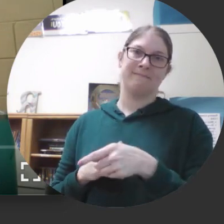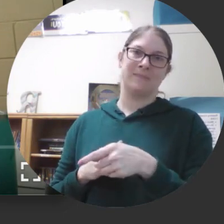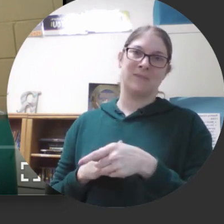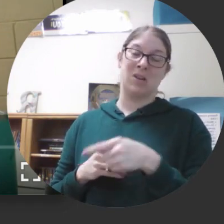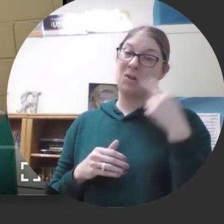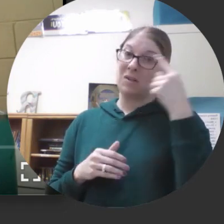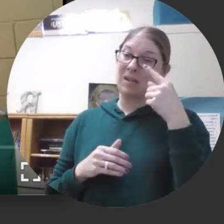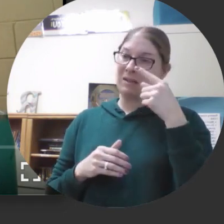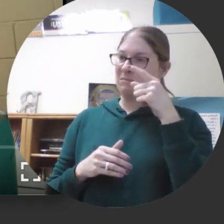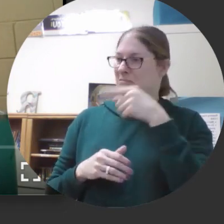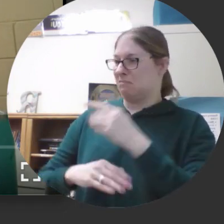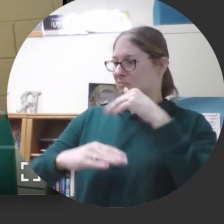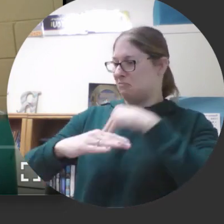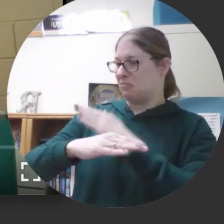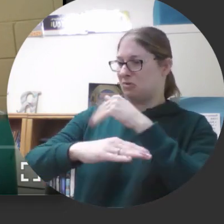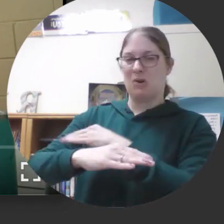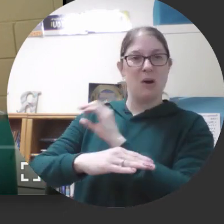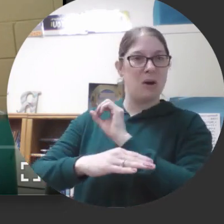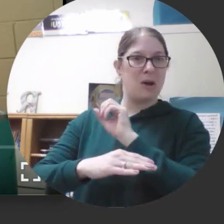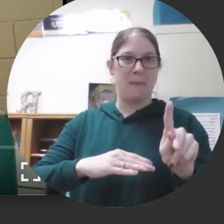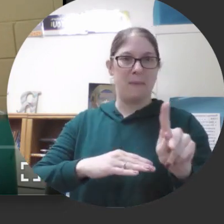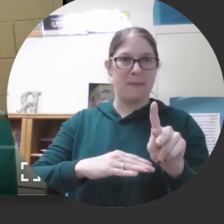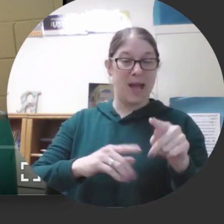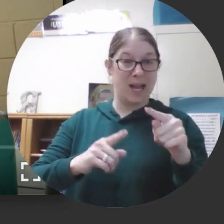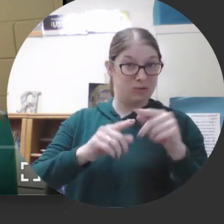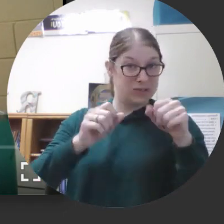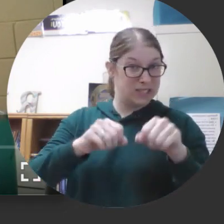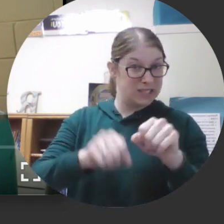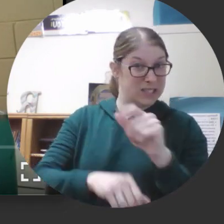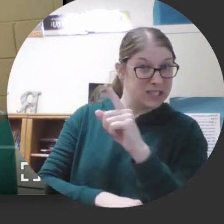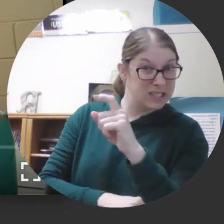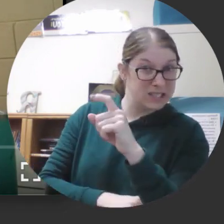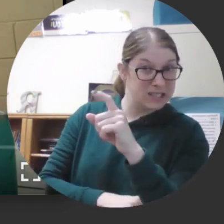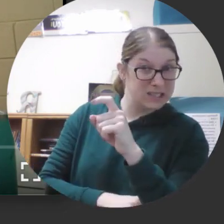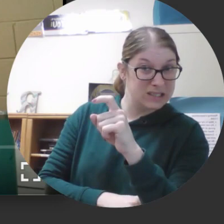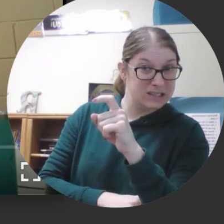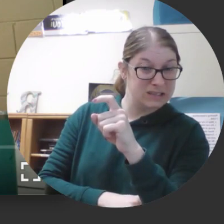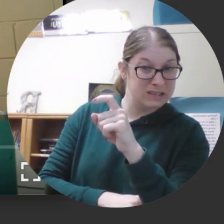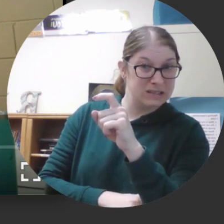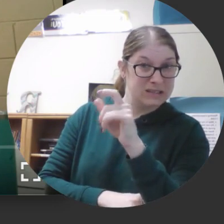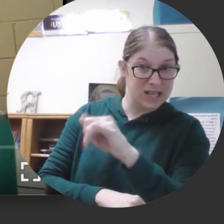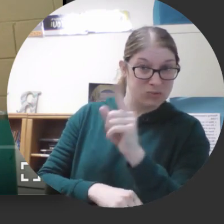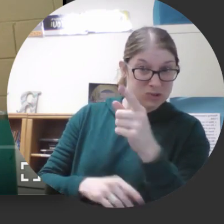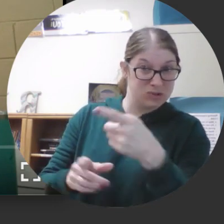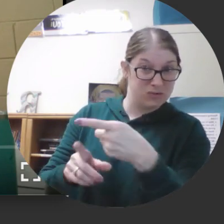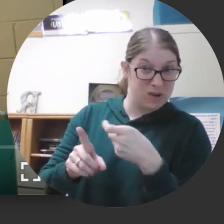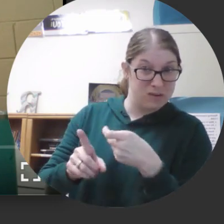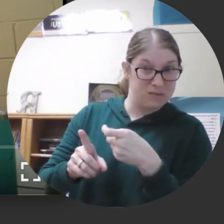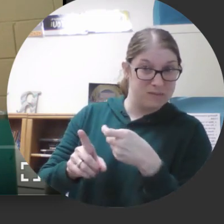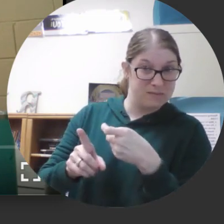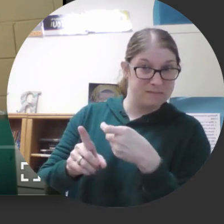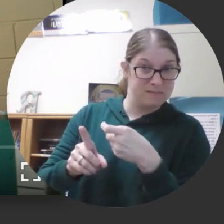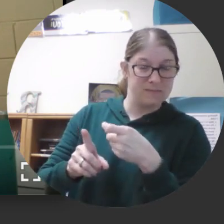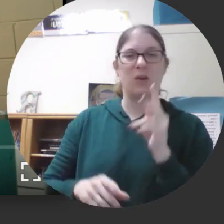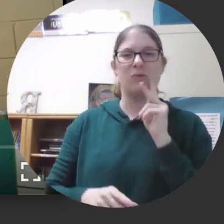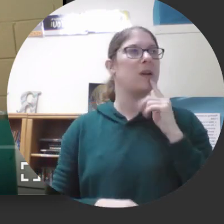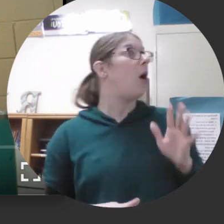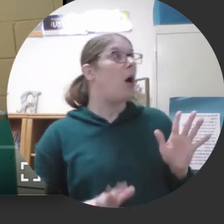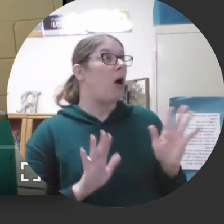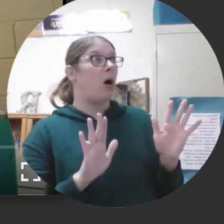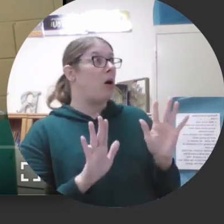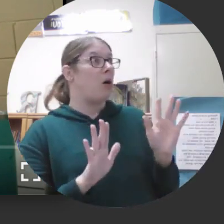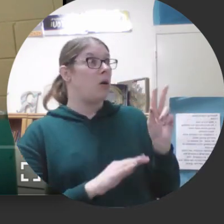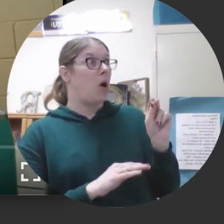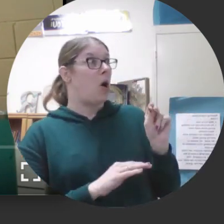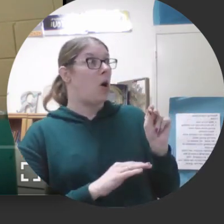That's where he would have hatched if the storm hadn't blown him ashore. Oh no, said Kirsty, we'd never see him again. Couldn't we find a big